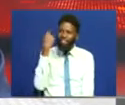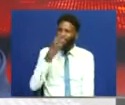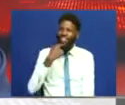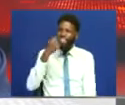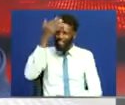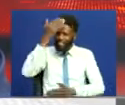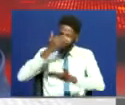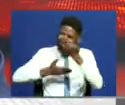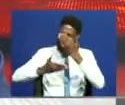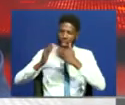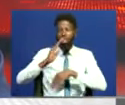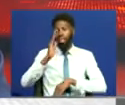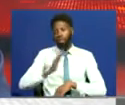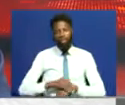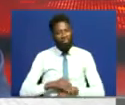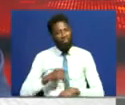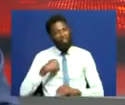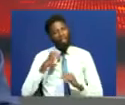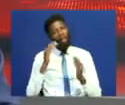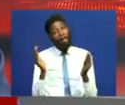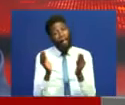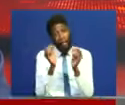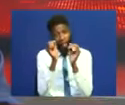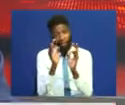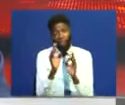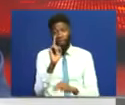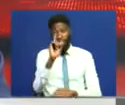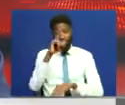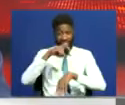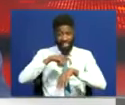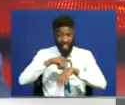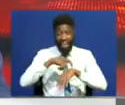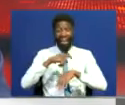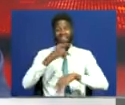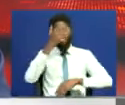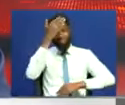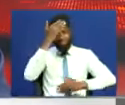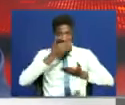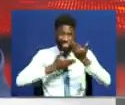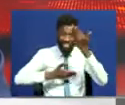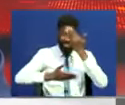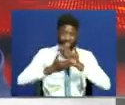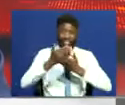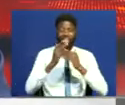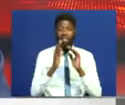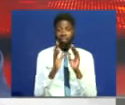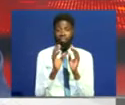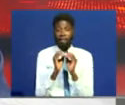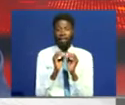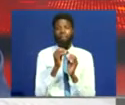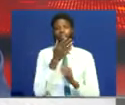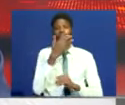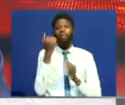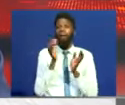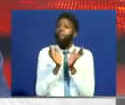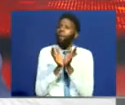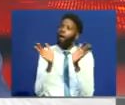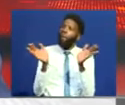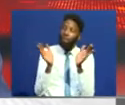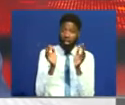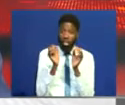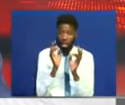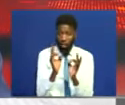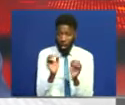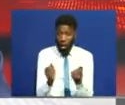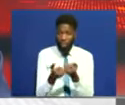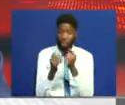them in an open place, a place where if they hit at you, mm-hmm, you'll be protected by the environment. Mm-hmm. Don't go